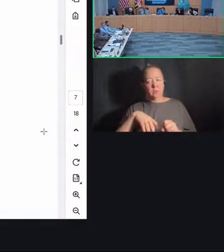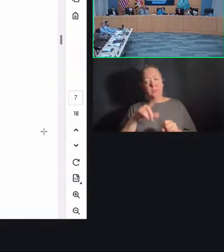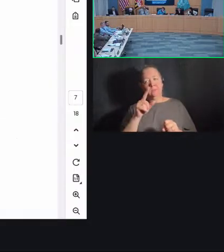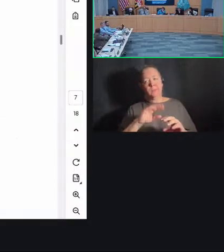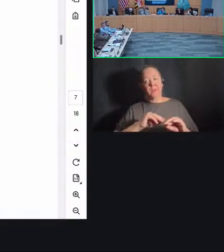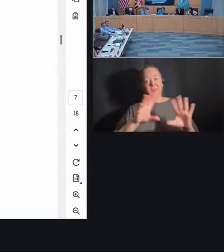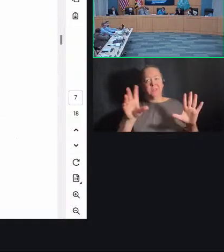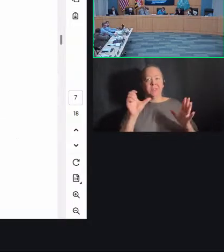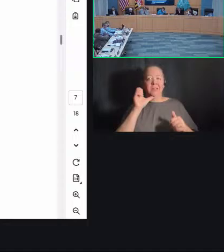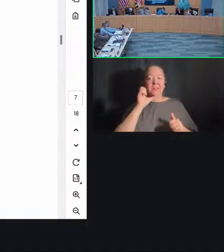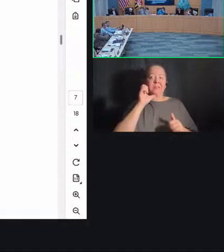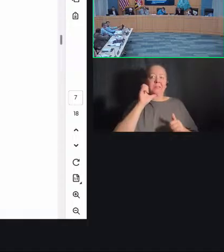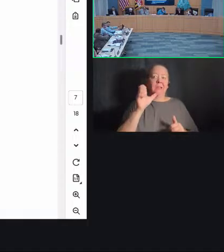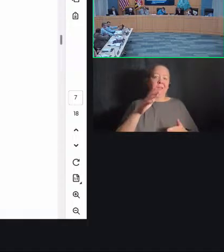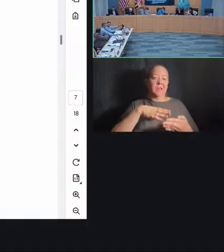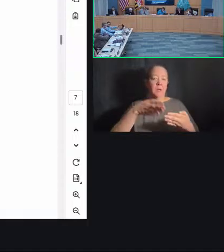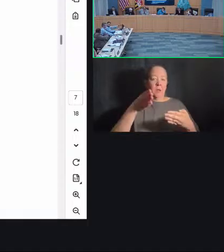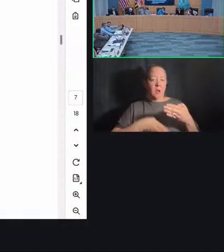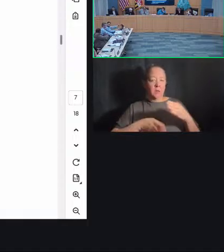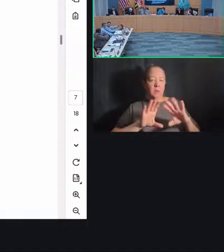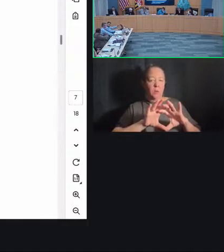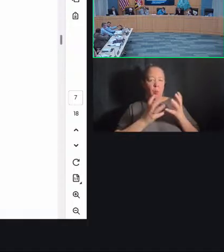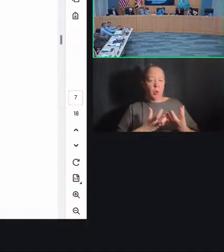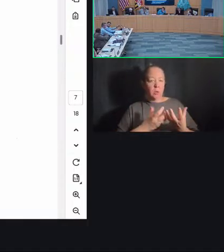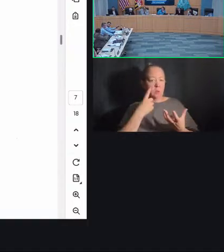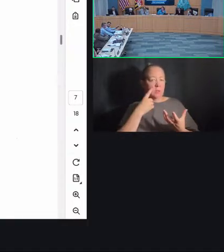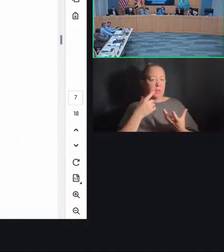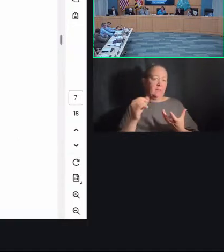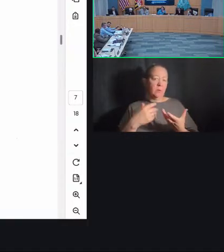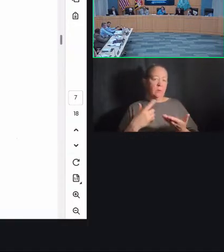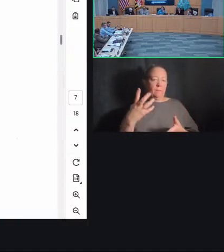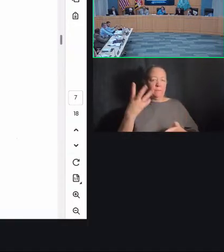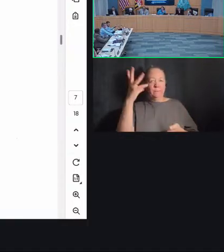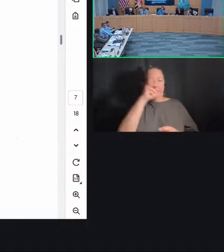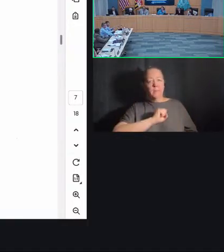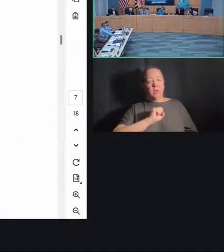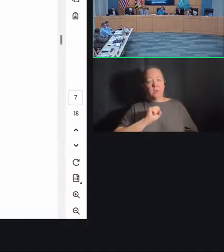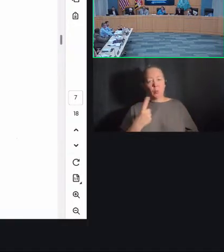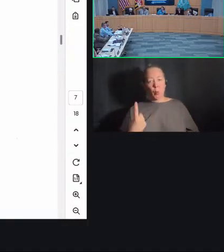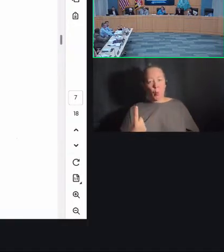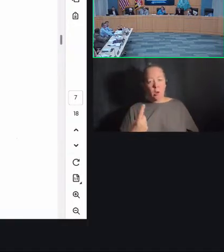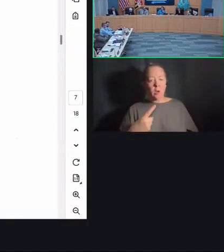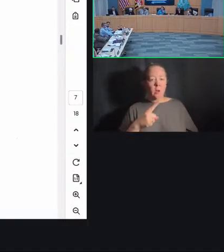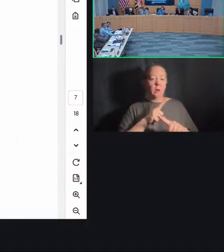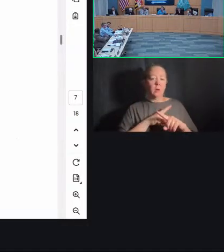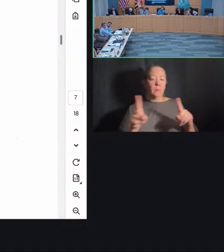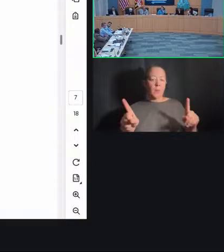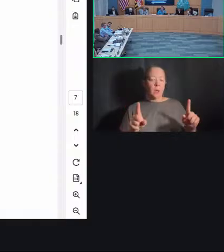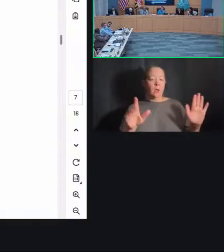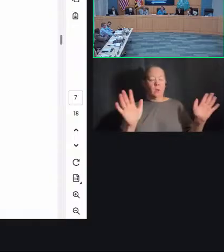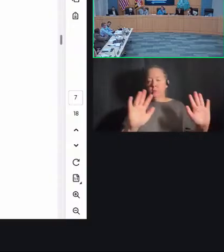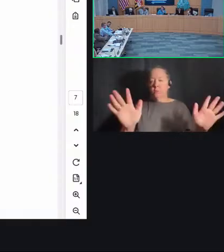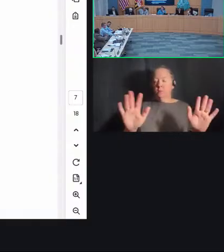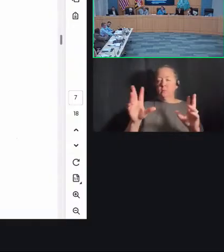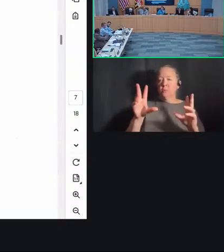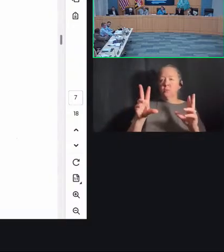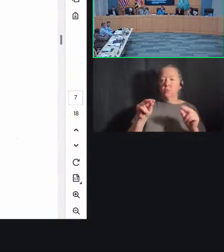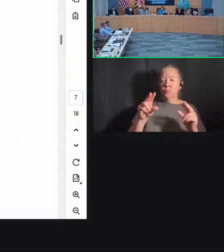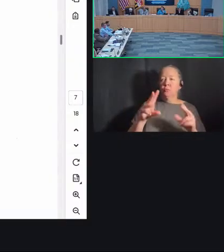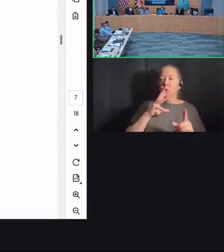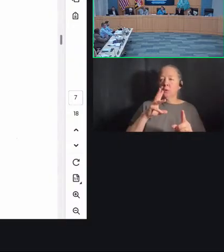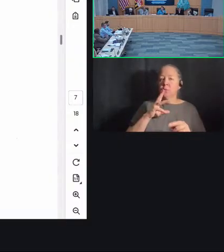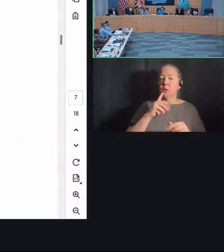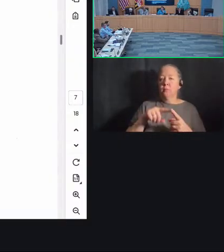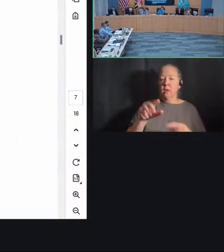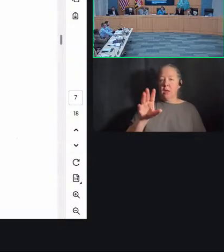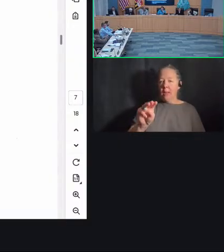then being at MML as part of PGCMA board is, No, the kind of a MML, duty. I'm running for the MML. Oh, you're running for